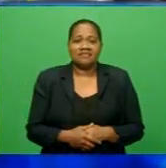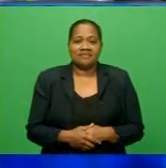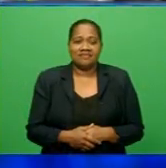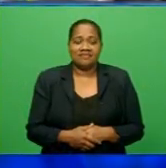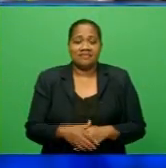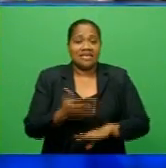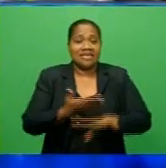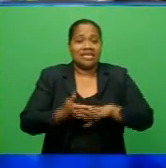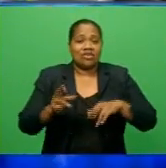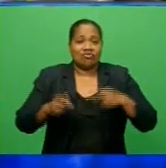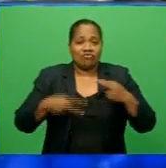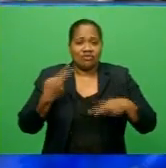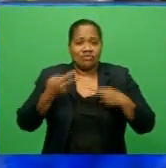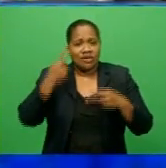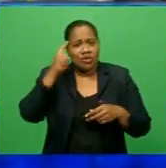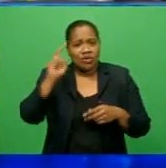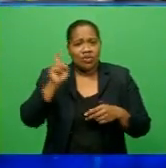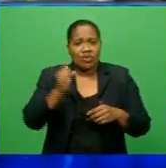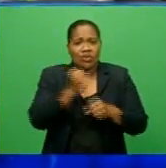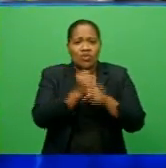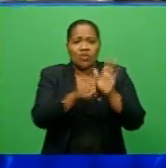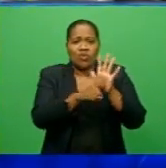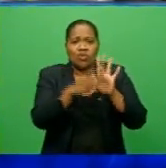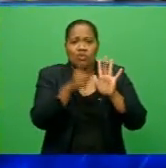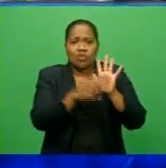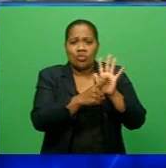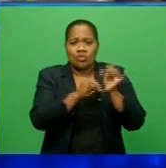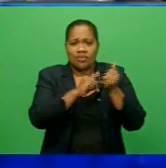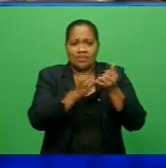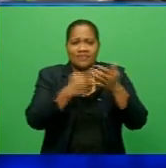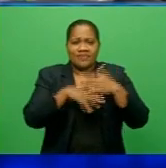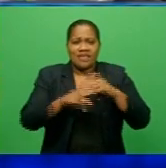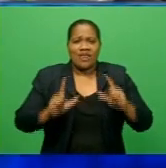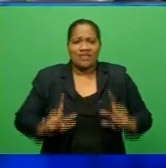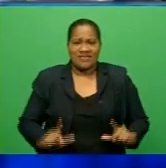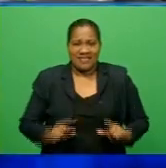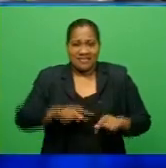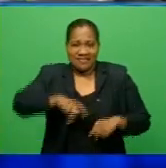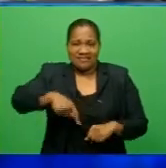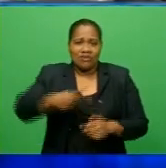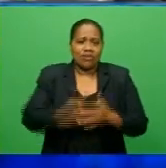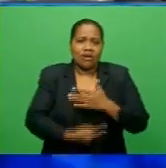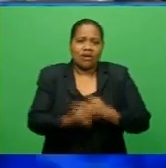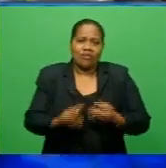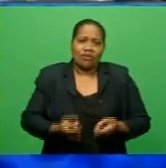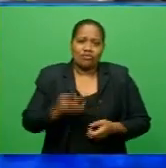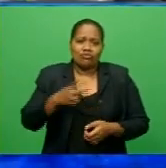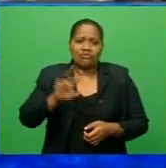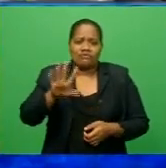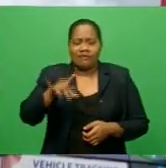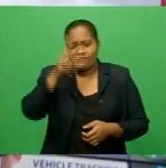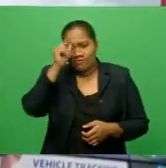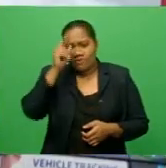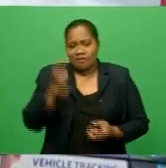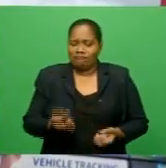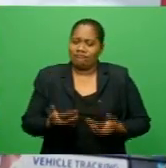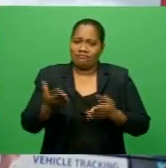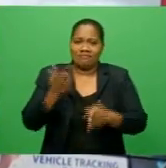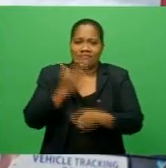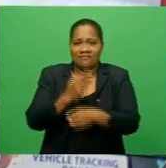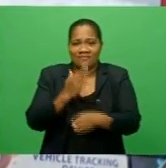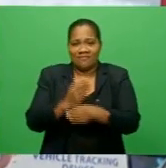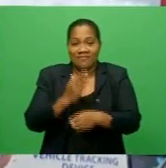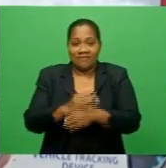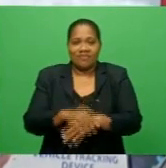A new restaurant called Grills in Lautala Bay, Suva, has provided 25 Fijians with employment opportunities.